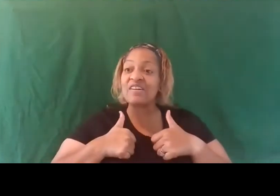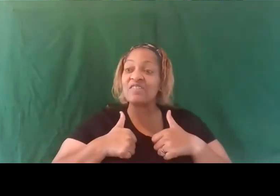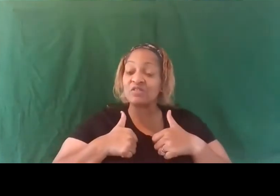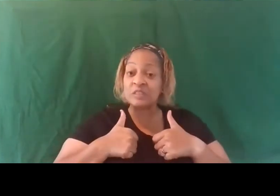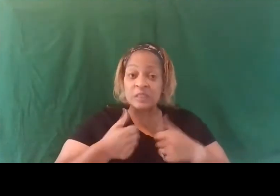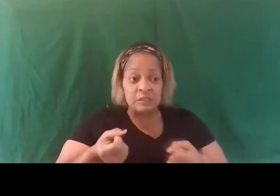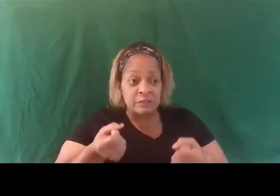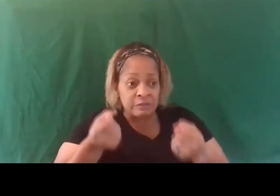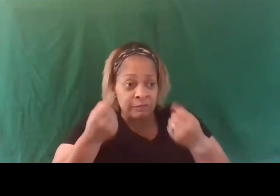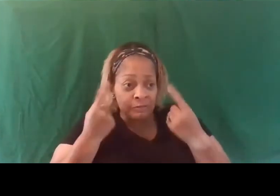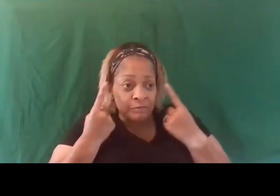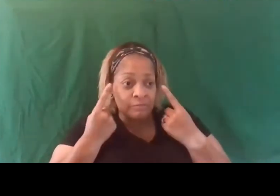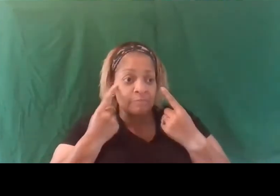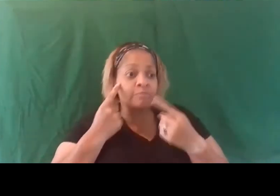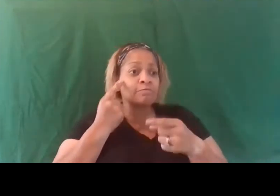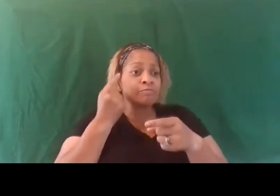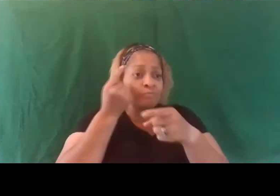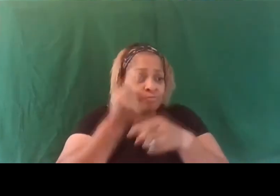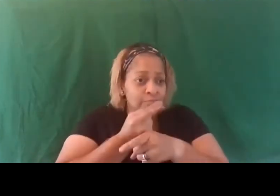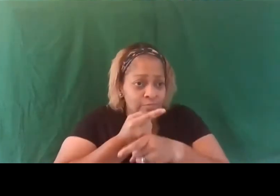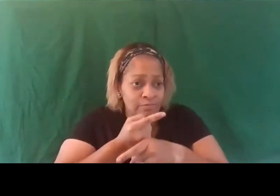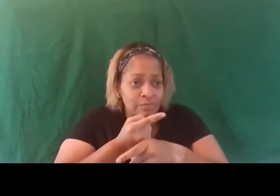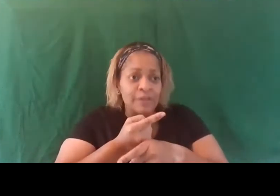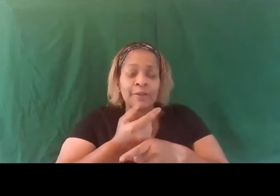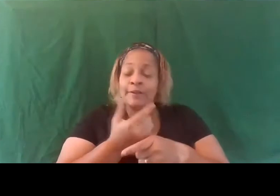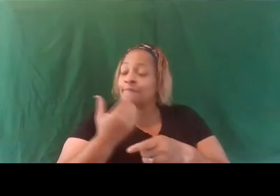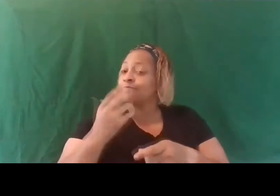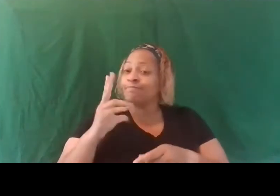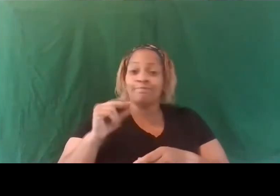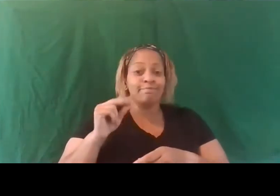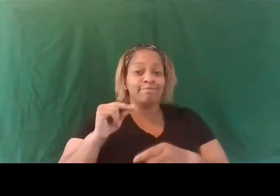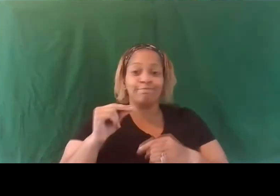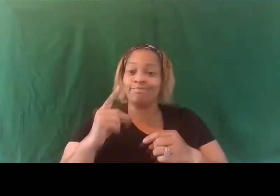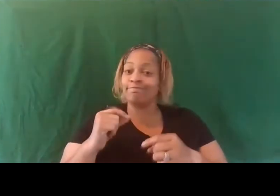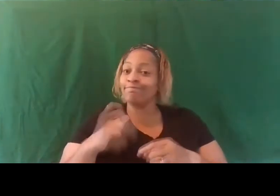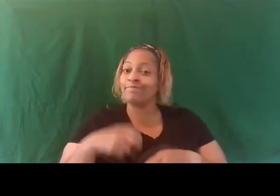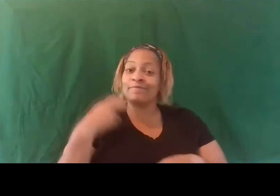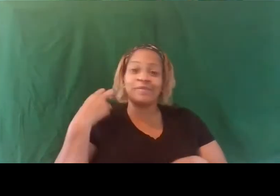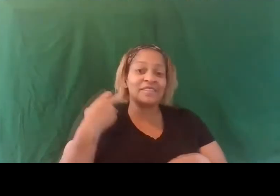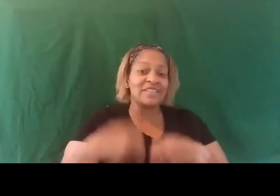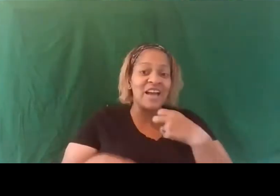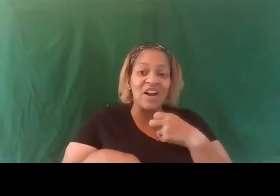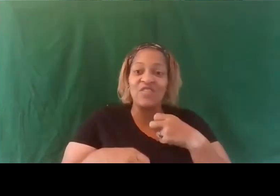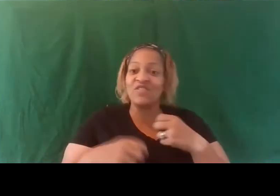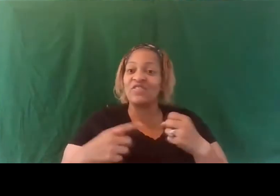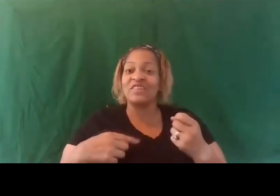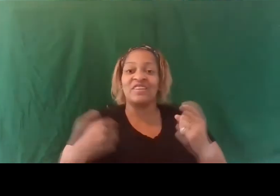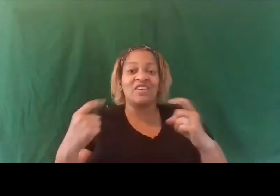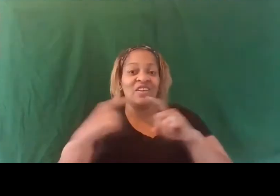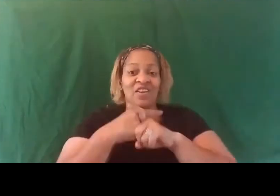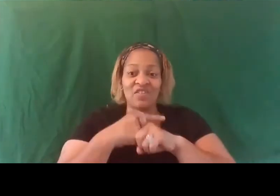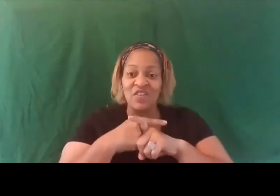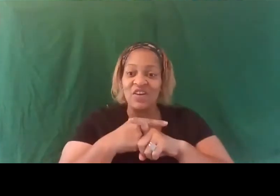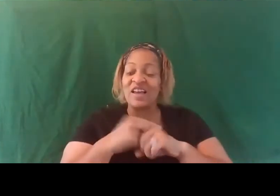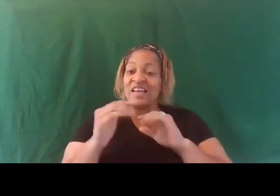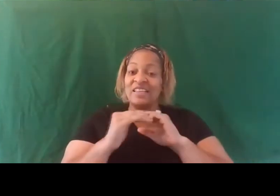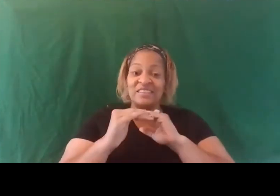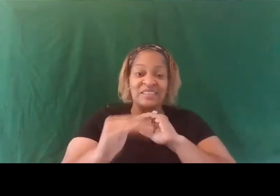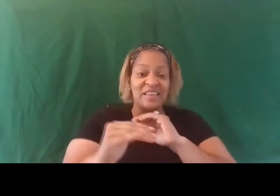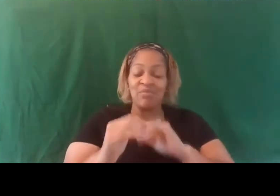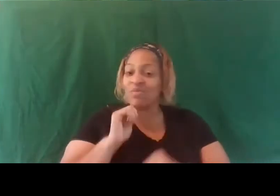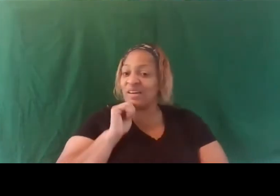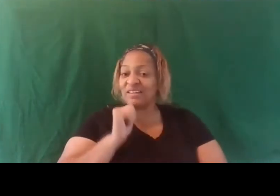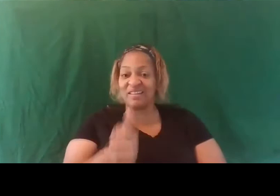difficult, downright traumatic, and our footing somewhat unstable. It is at these times that we